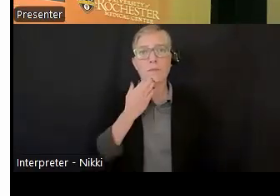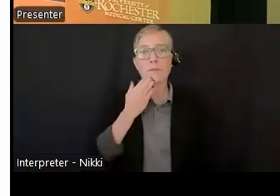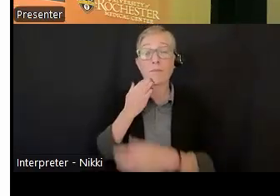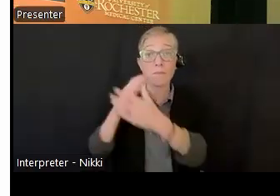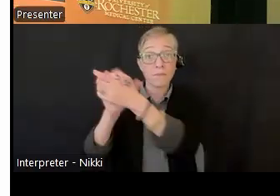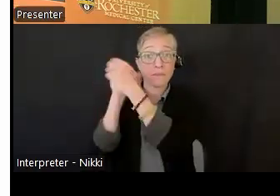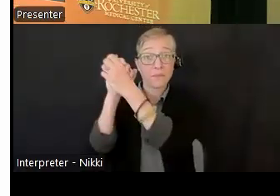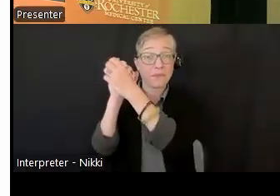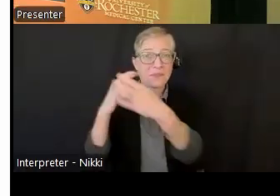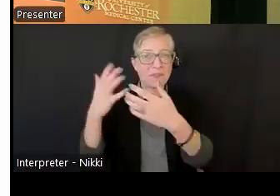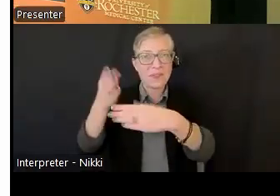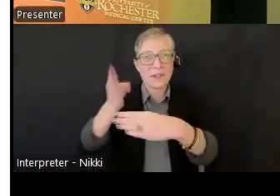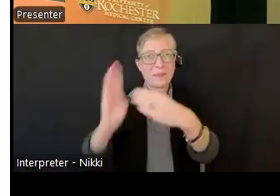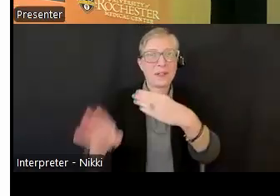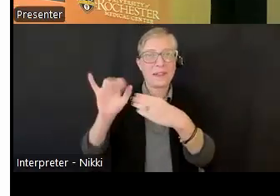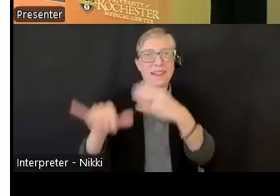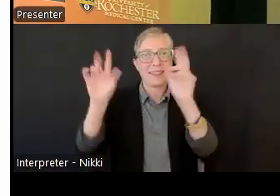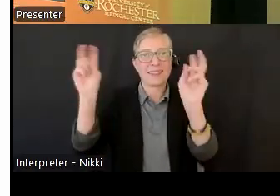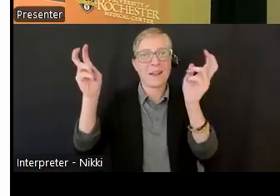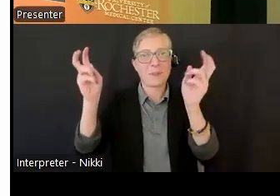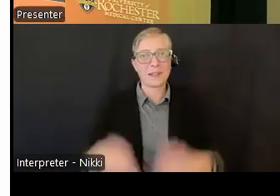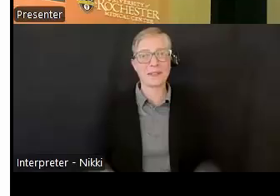Congratulations, you've completed this topic.